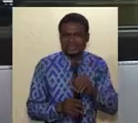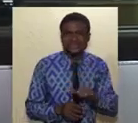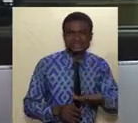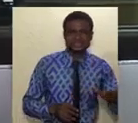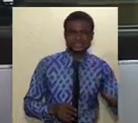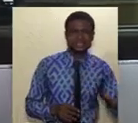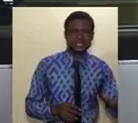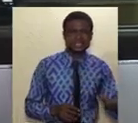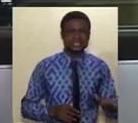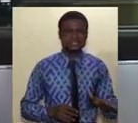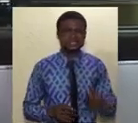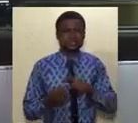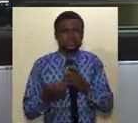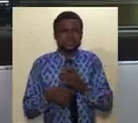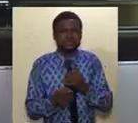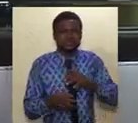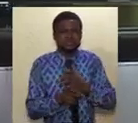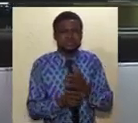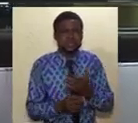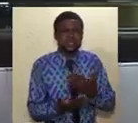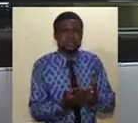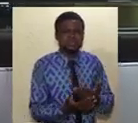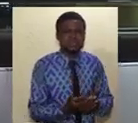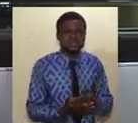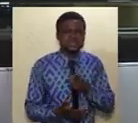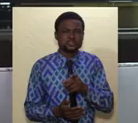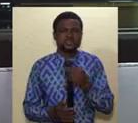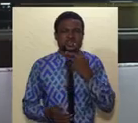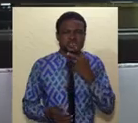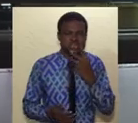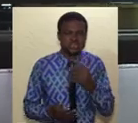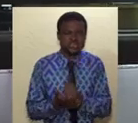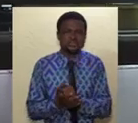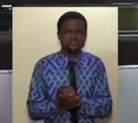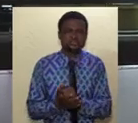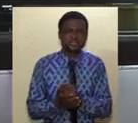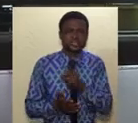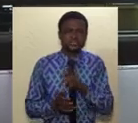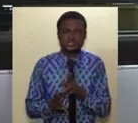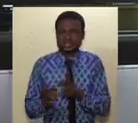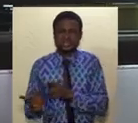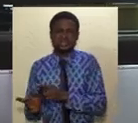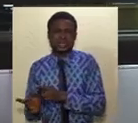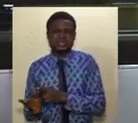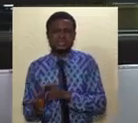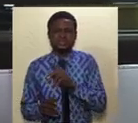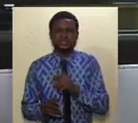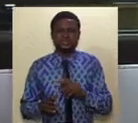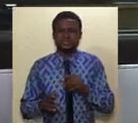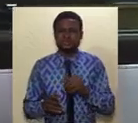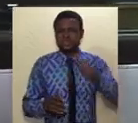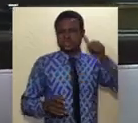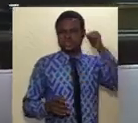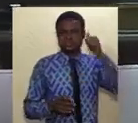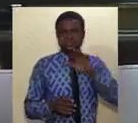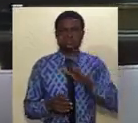saying that you want to make ends meet or whatever, or you, like you said, that the right to participation, you deny your child